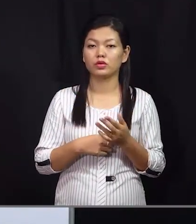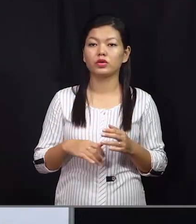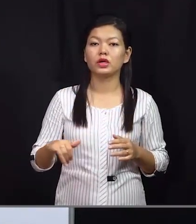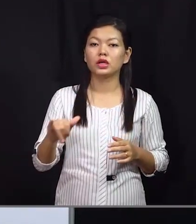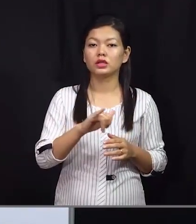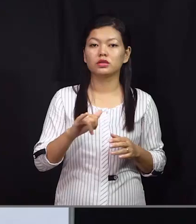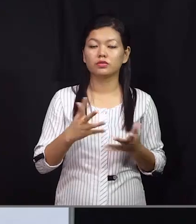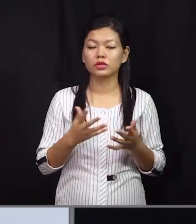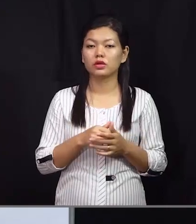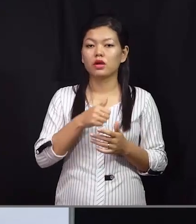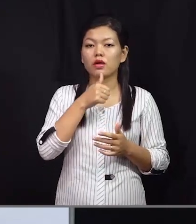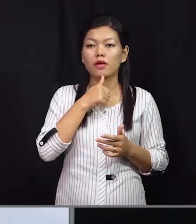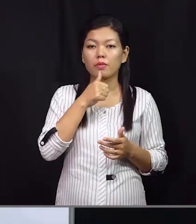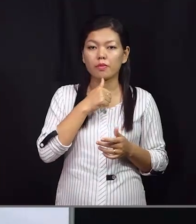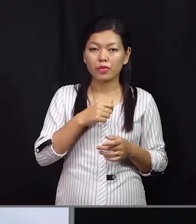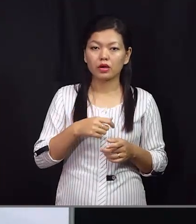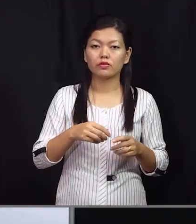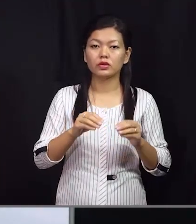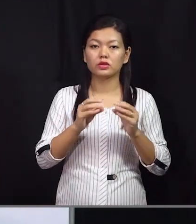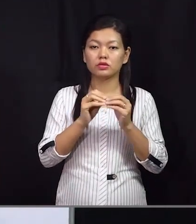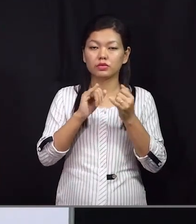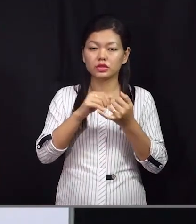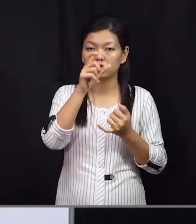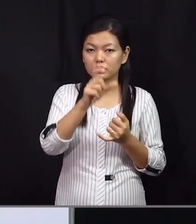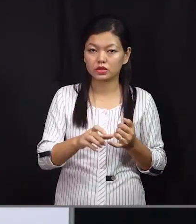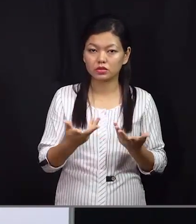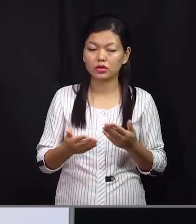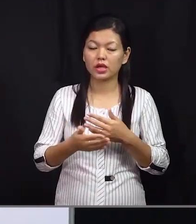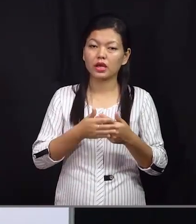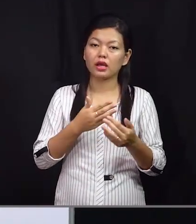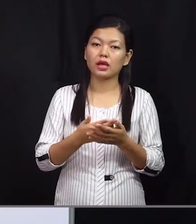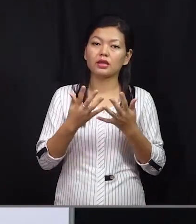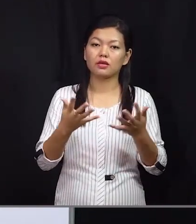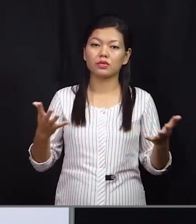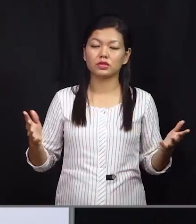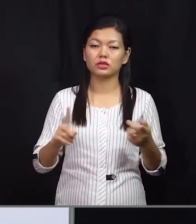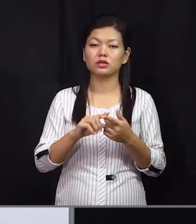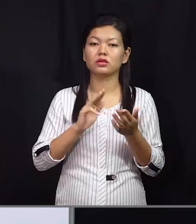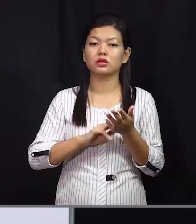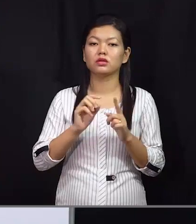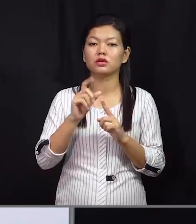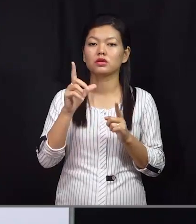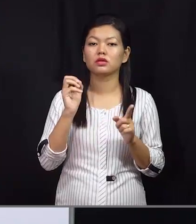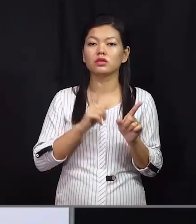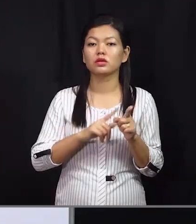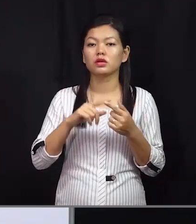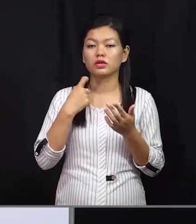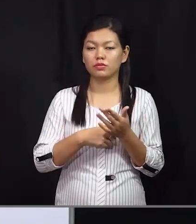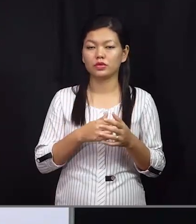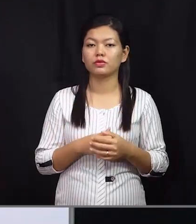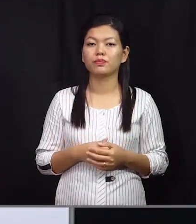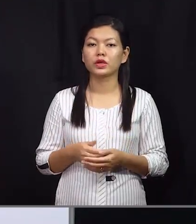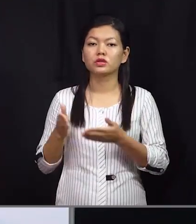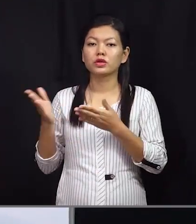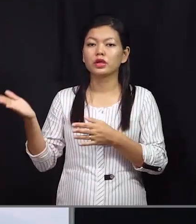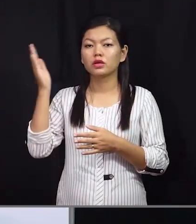private entrepreneur or an government enterprises. Anybody can be an employer. So here one thing I want you to know is